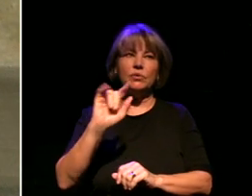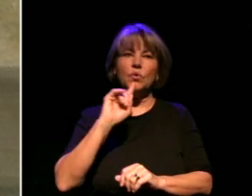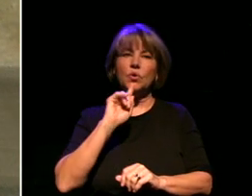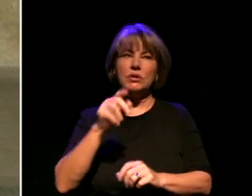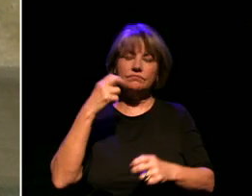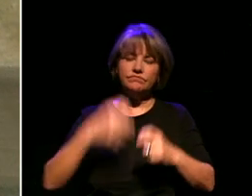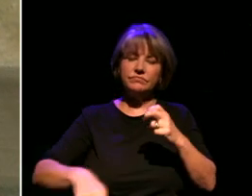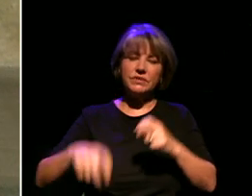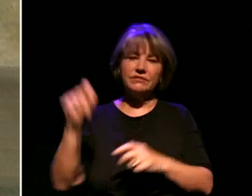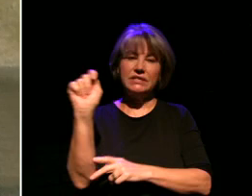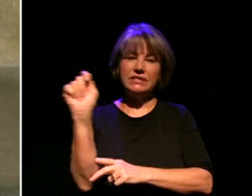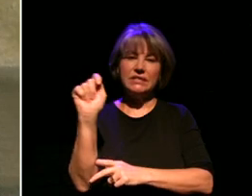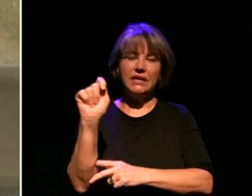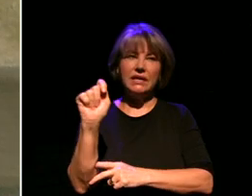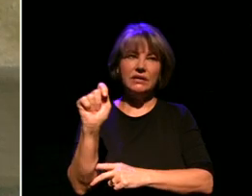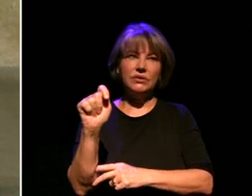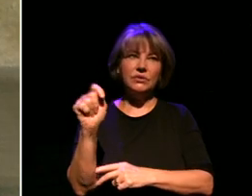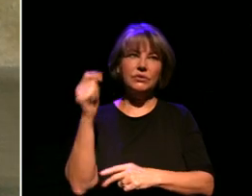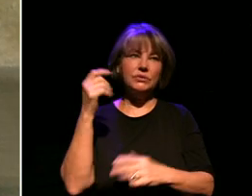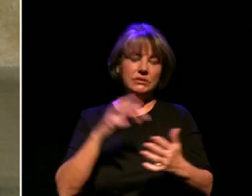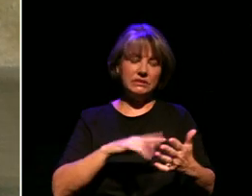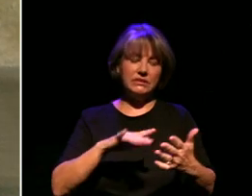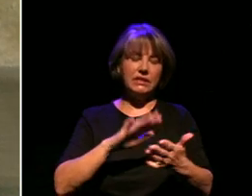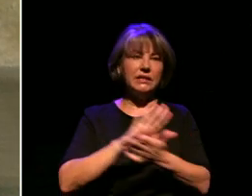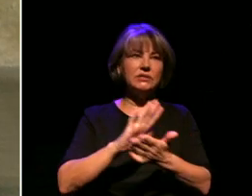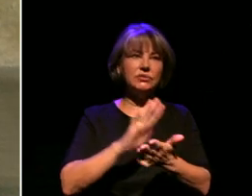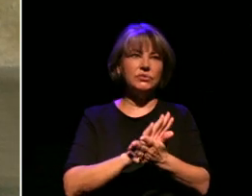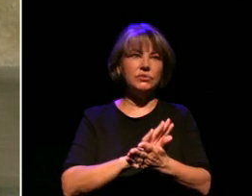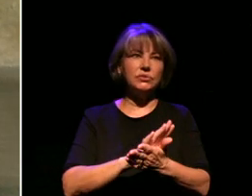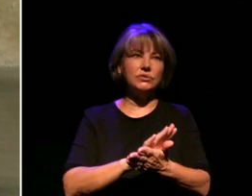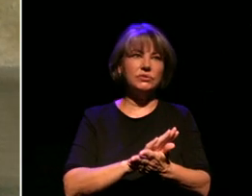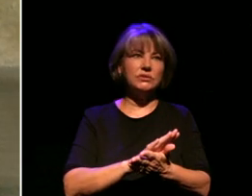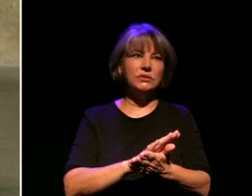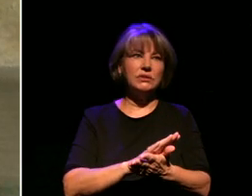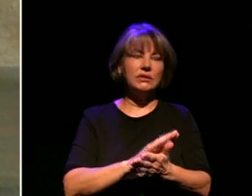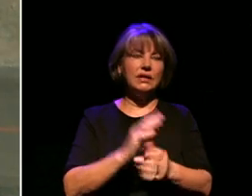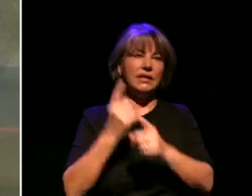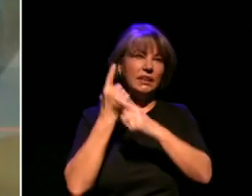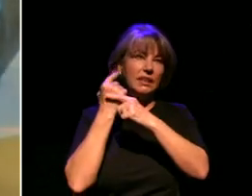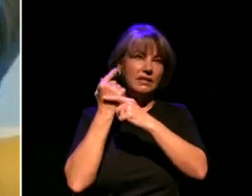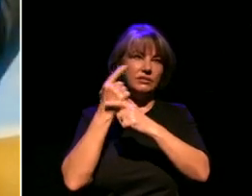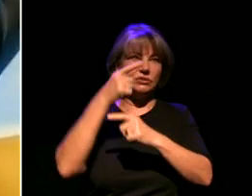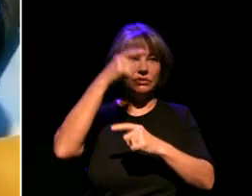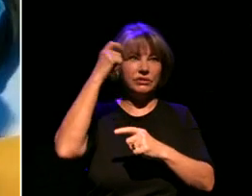Black School of Music and last summer learned the greatest song in the world.